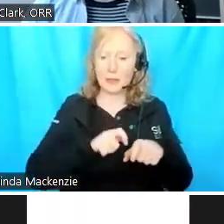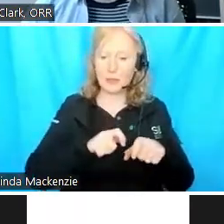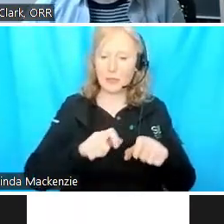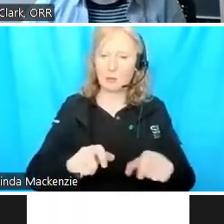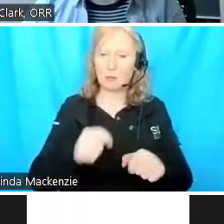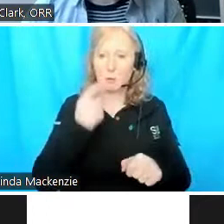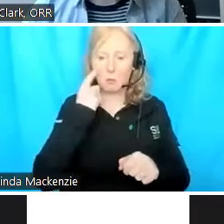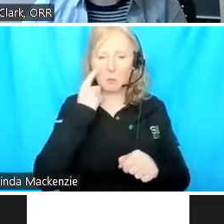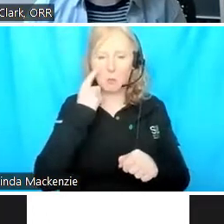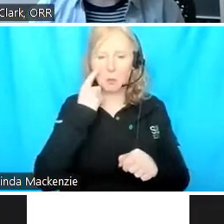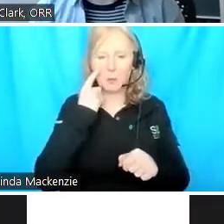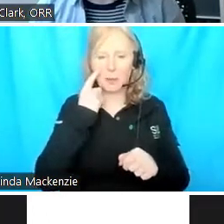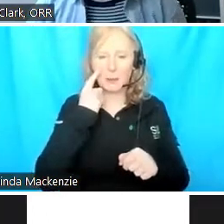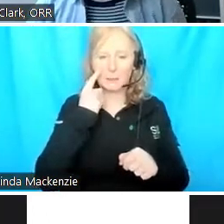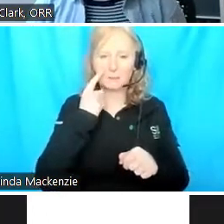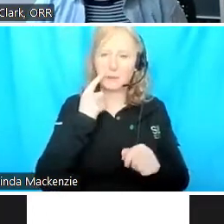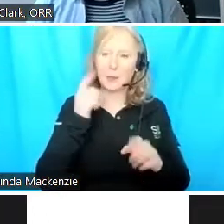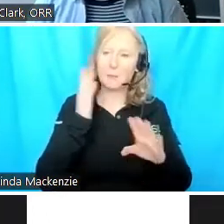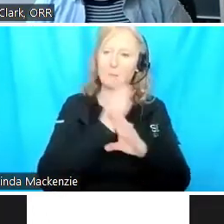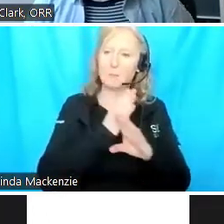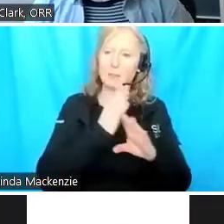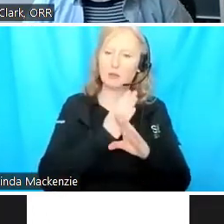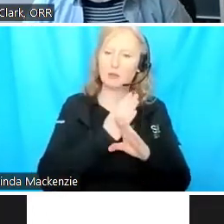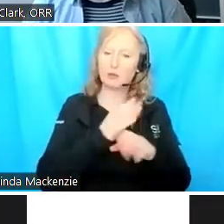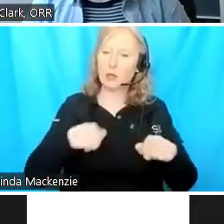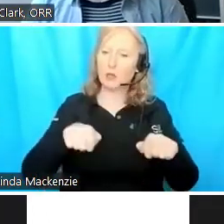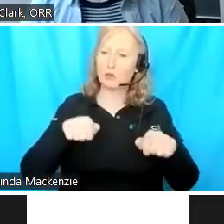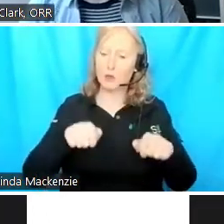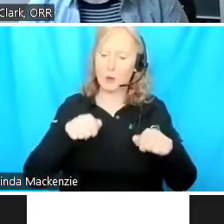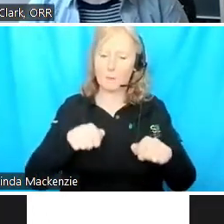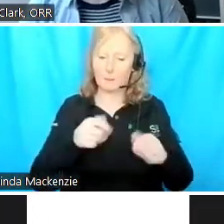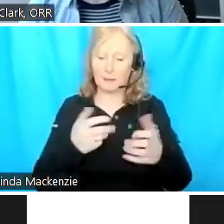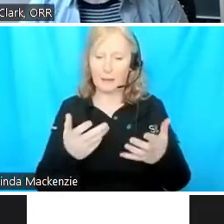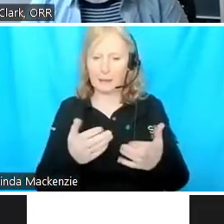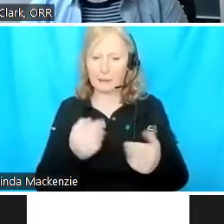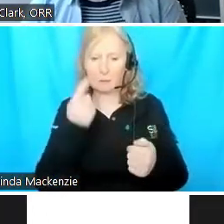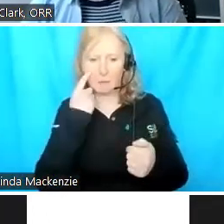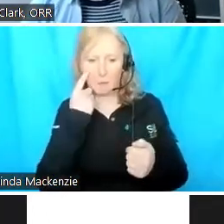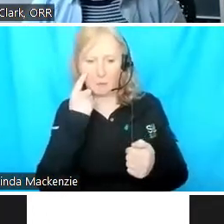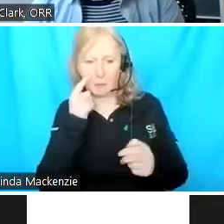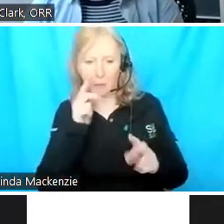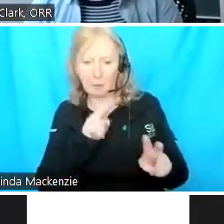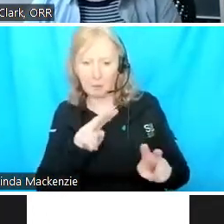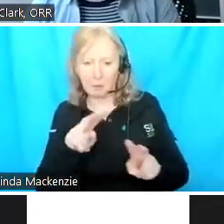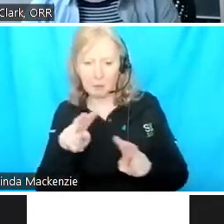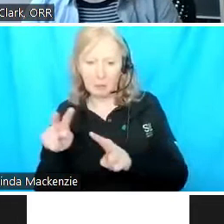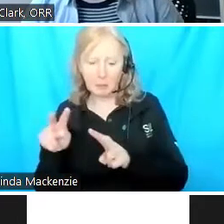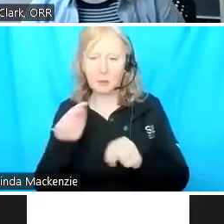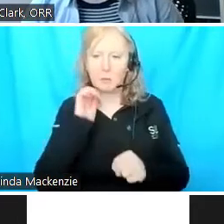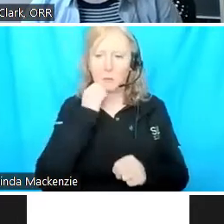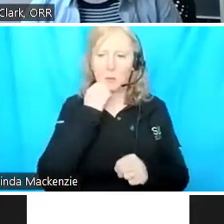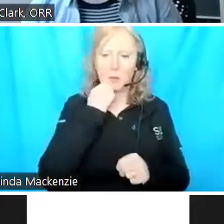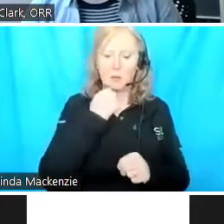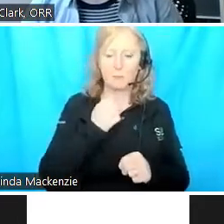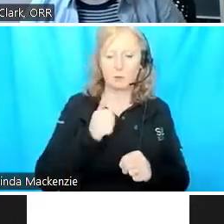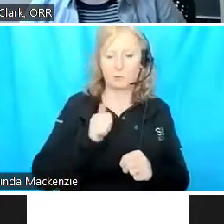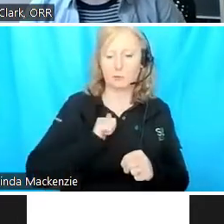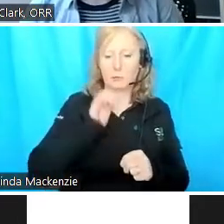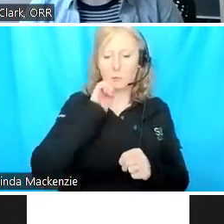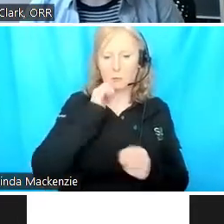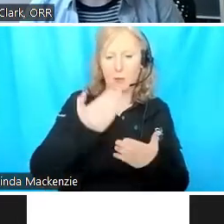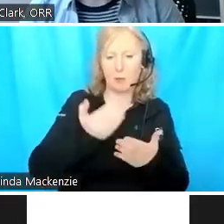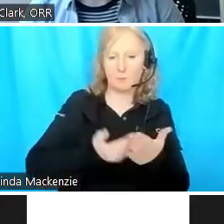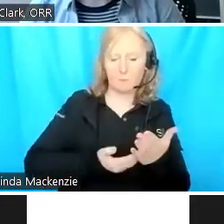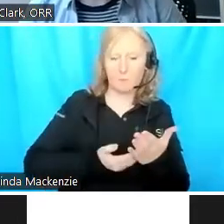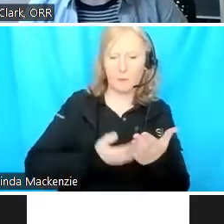mystery shopping exercises. So we're about to produce a report. We've been working with the Research Institute for